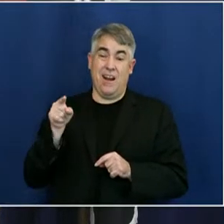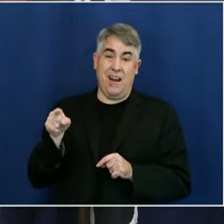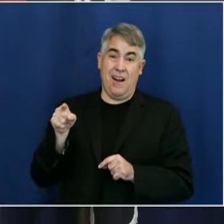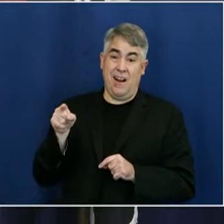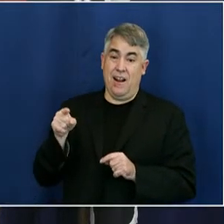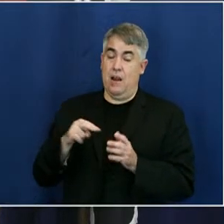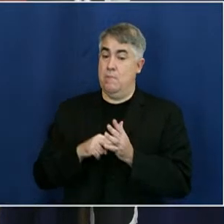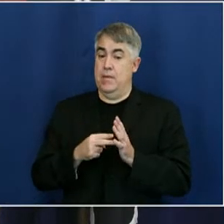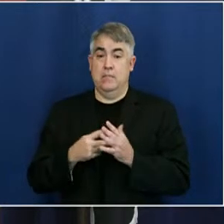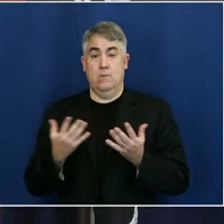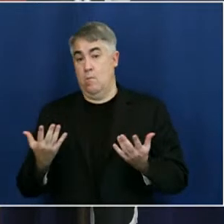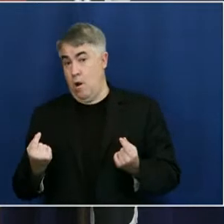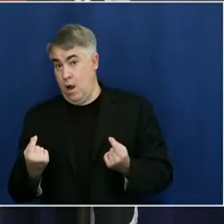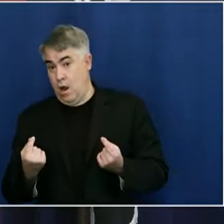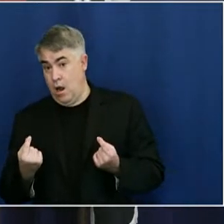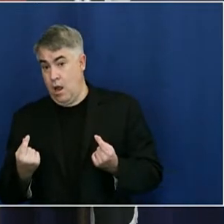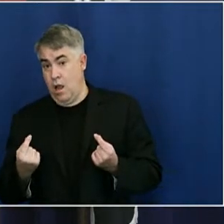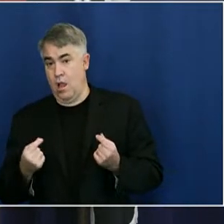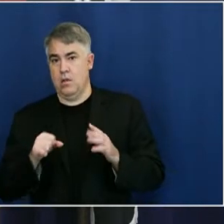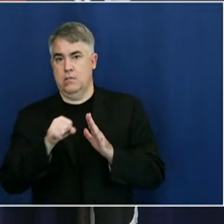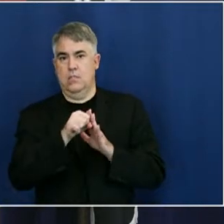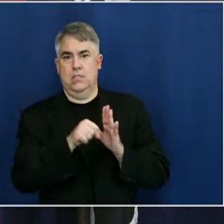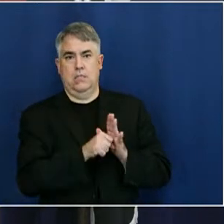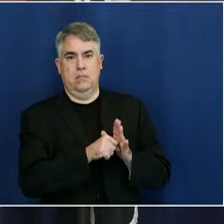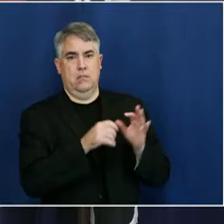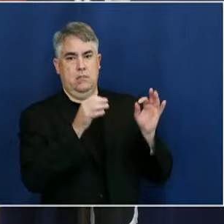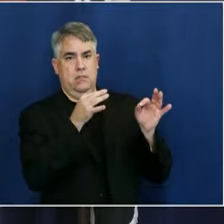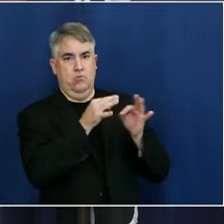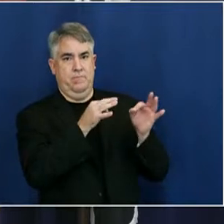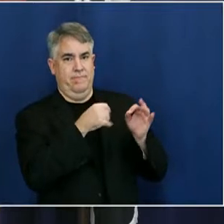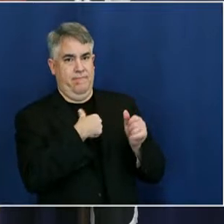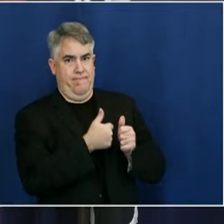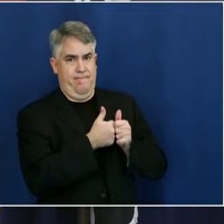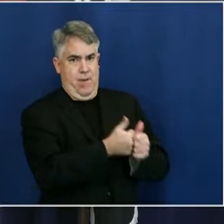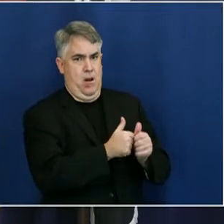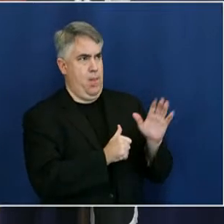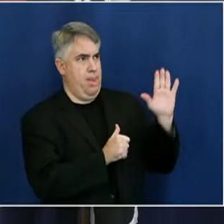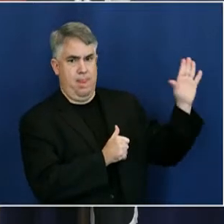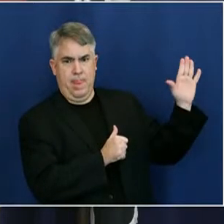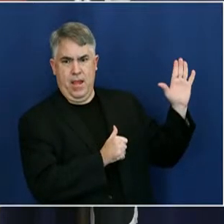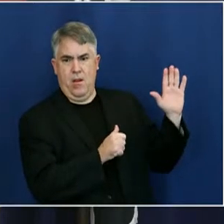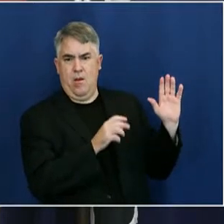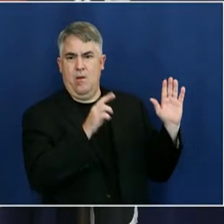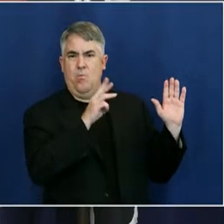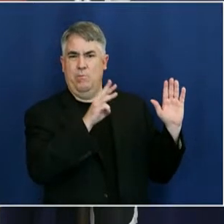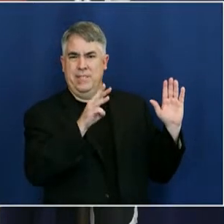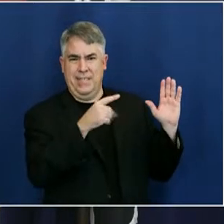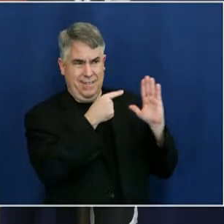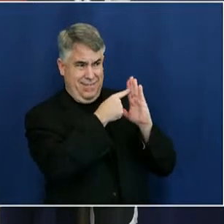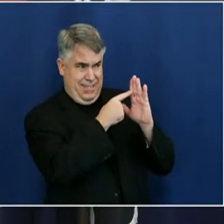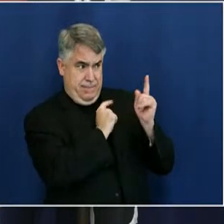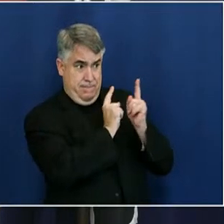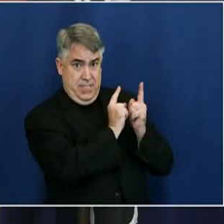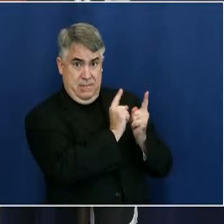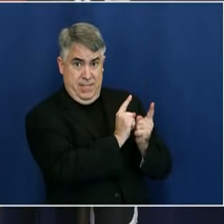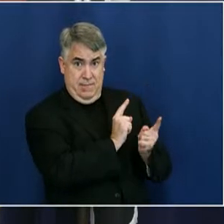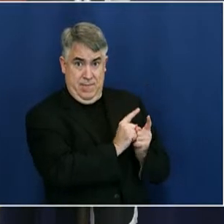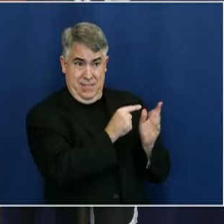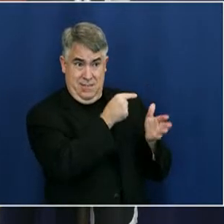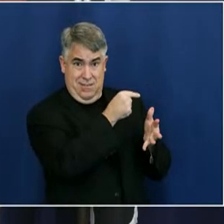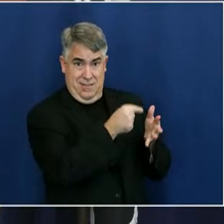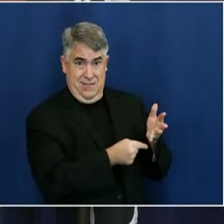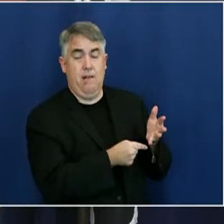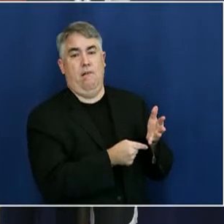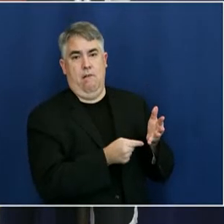website as opposed to what is open or allowable in each of the tiers from purple,